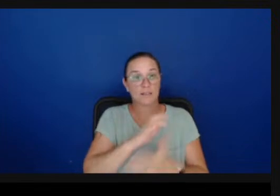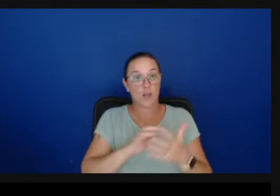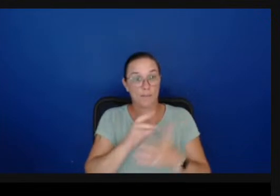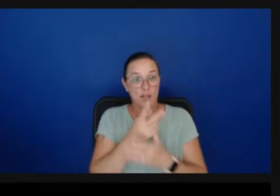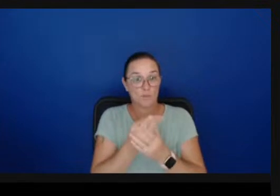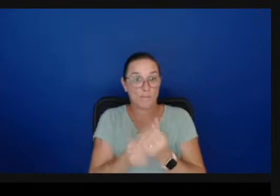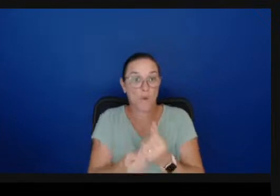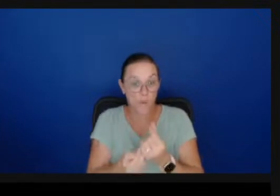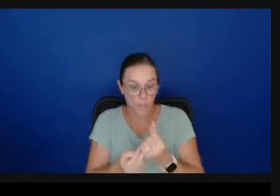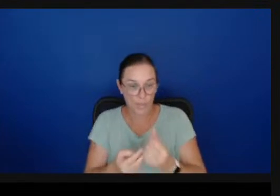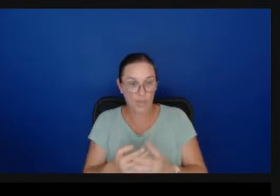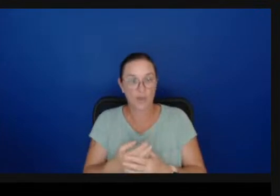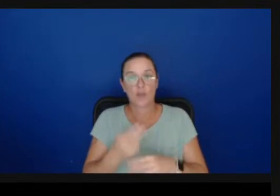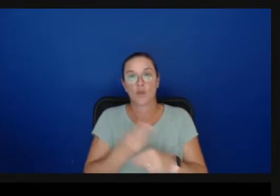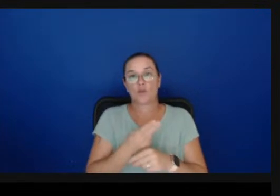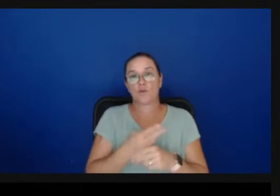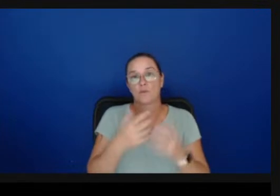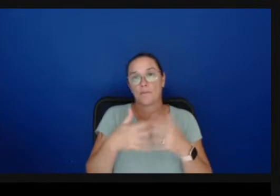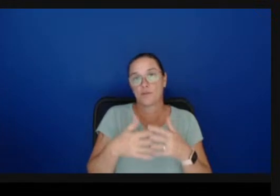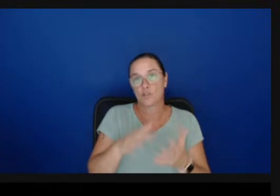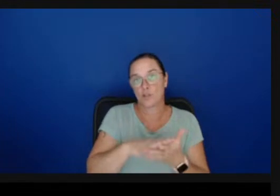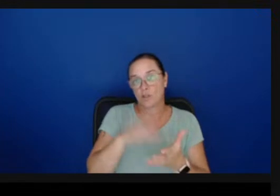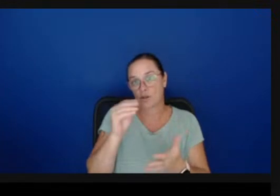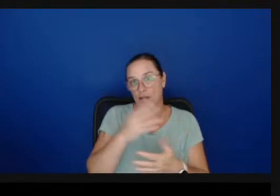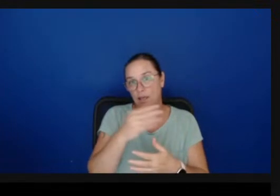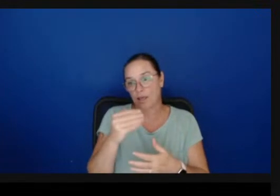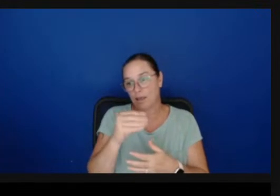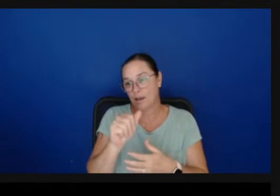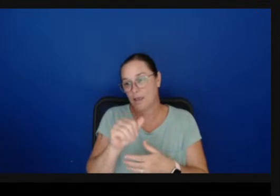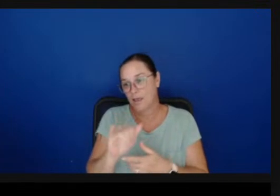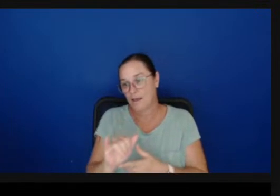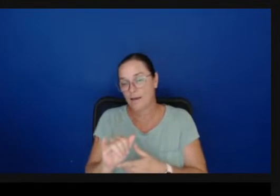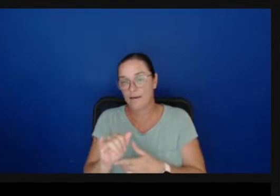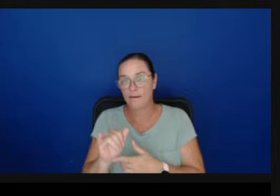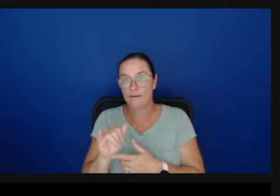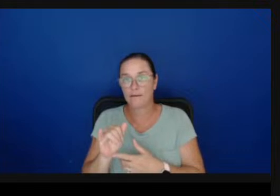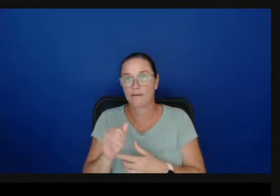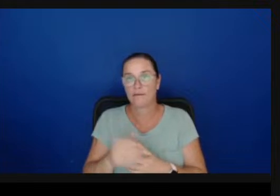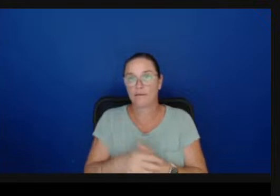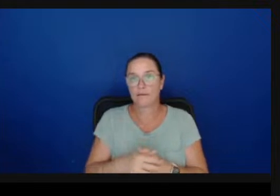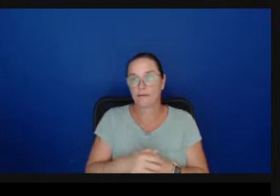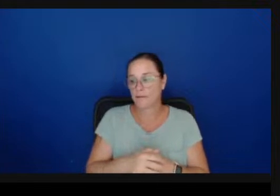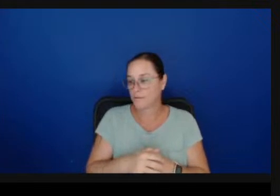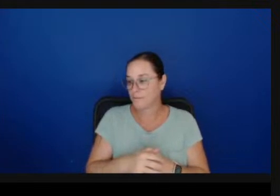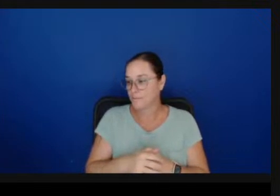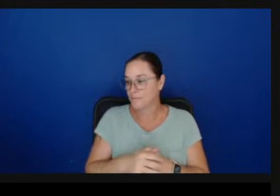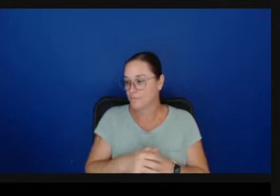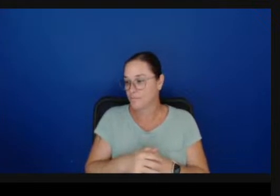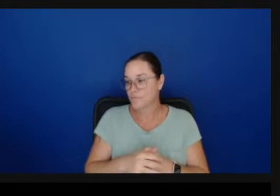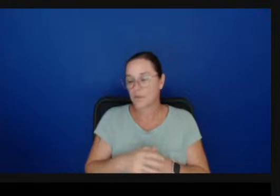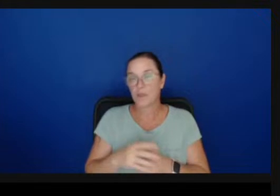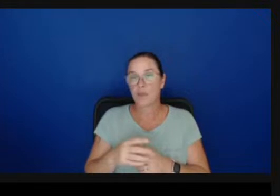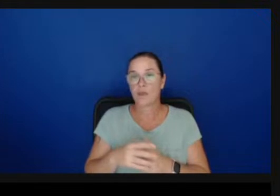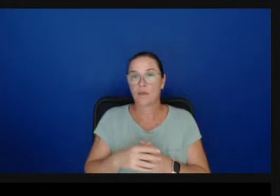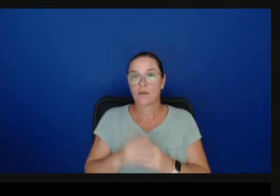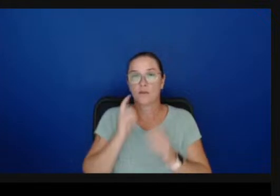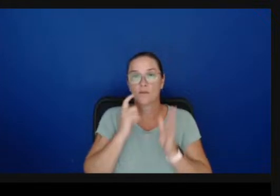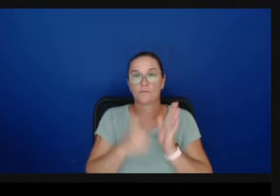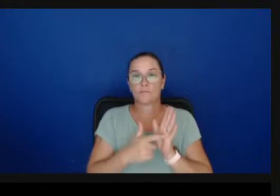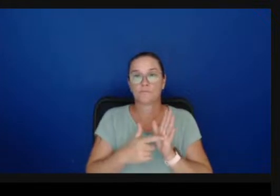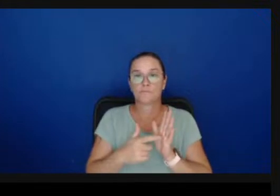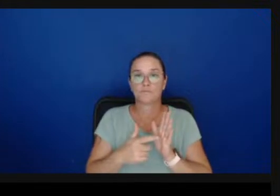using machine learning and AI, and they're running their models on our supercomputers, all of it. They do note that they had their